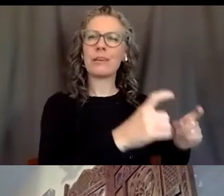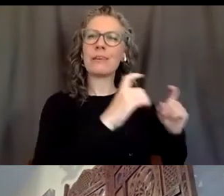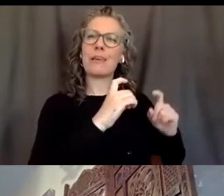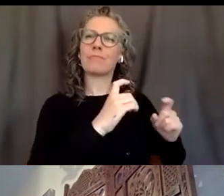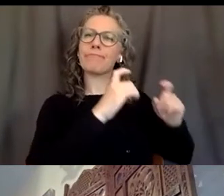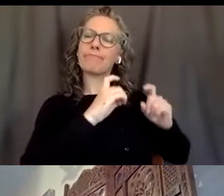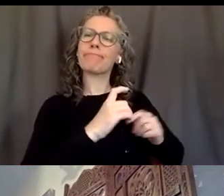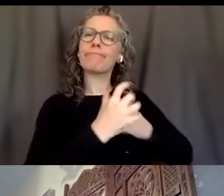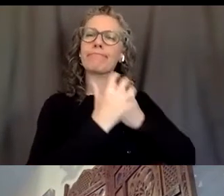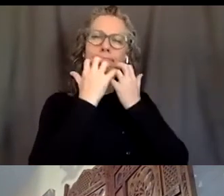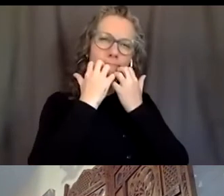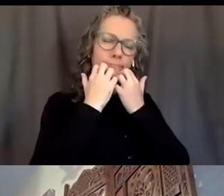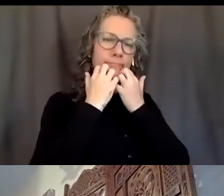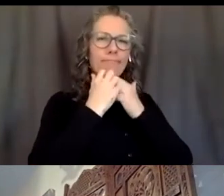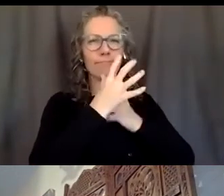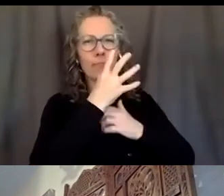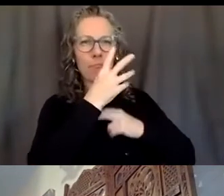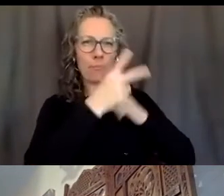and I felt like I kind of